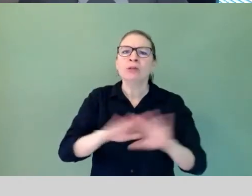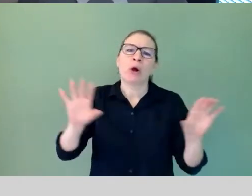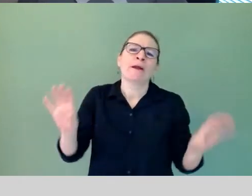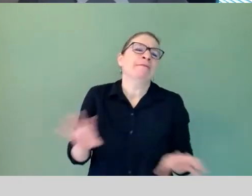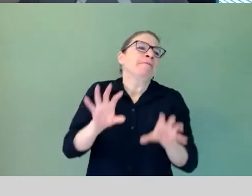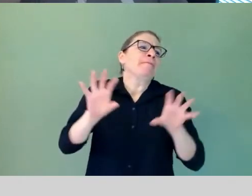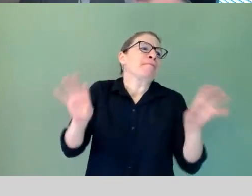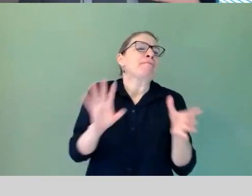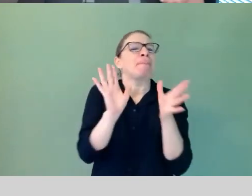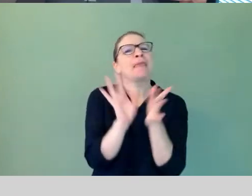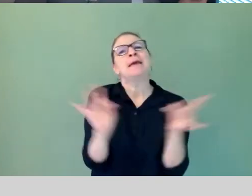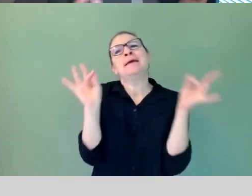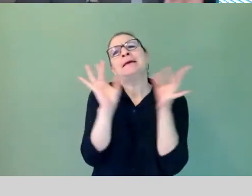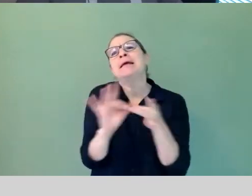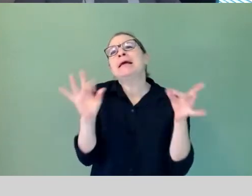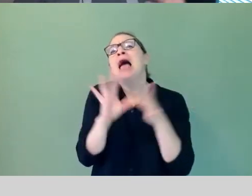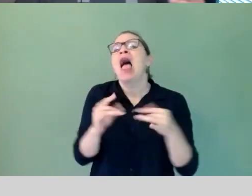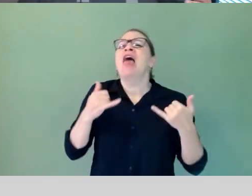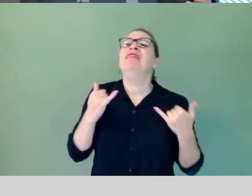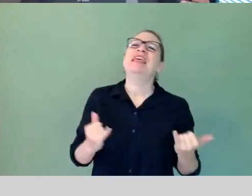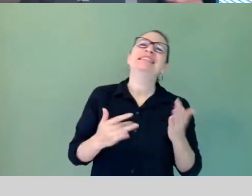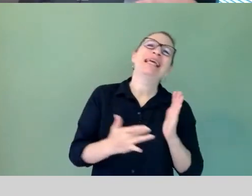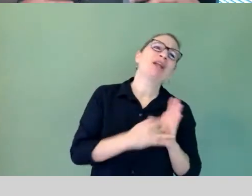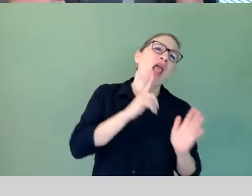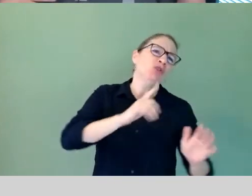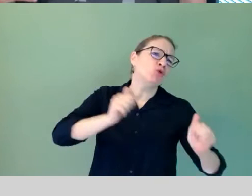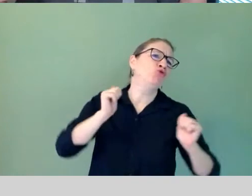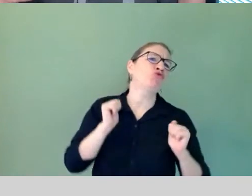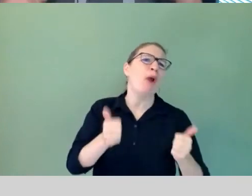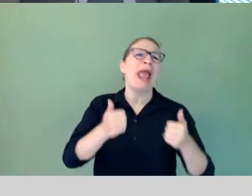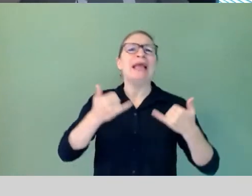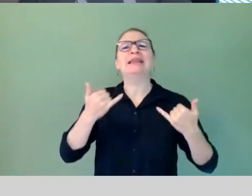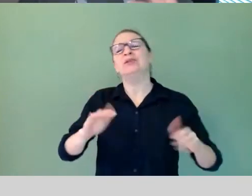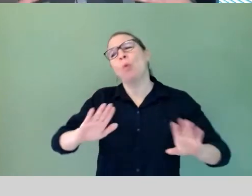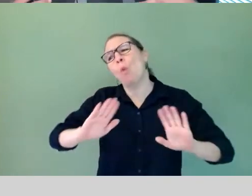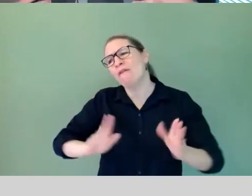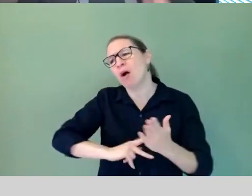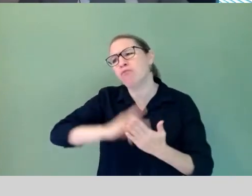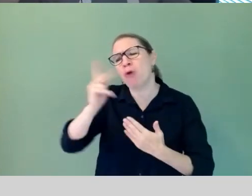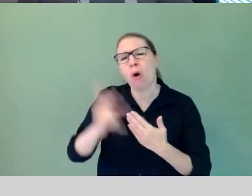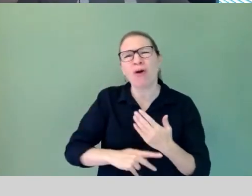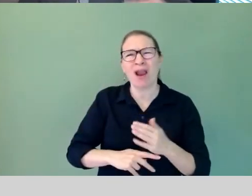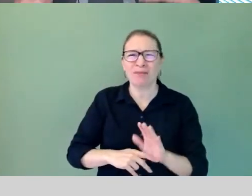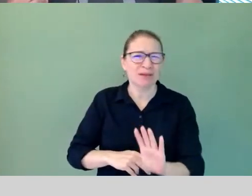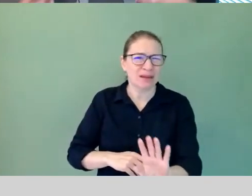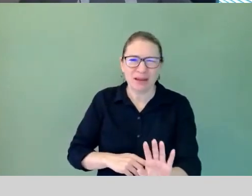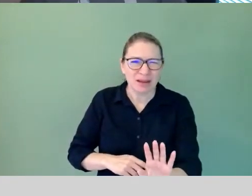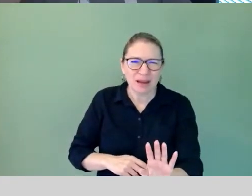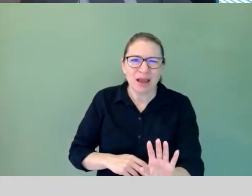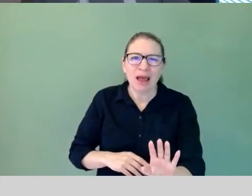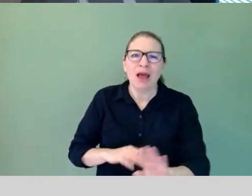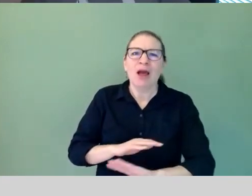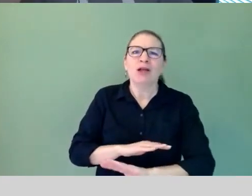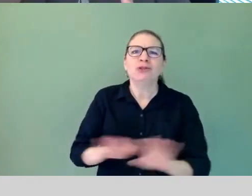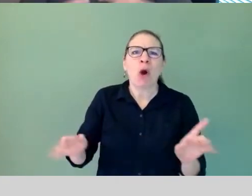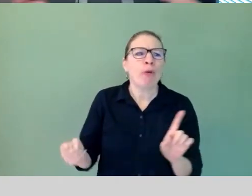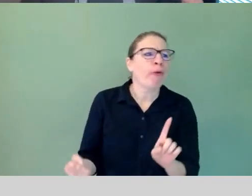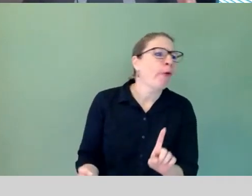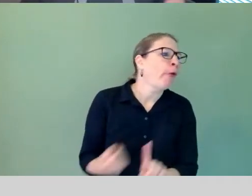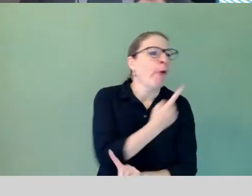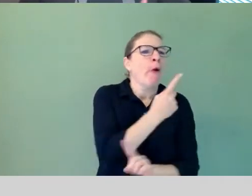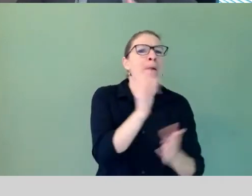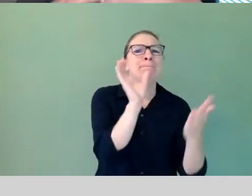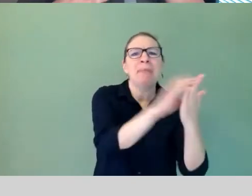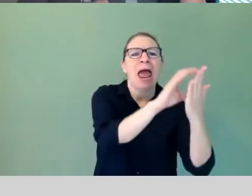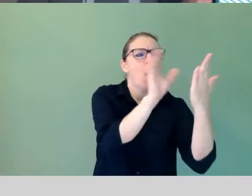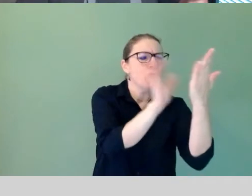the technology is. So making your end goal clear is important, but also if you're writing it, like, don't go on a 4-paragraph